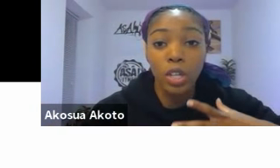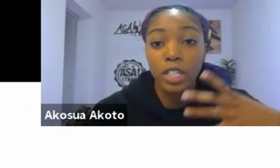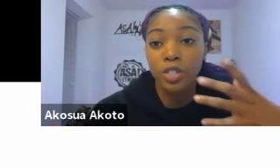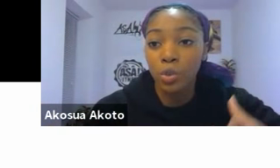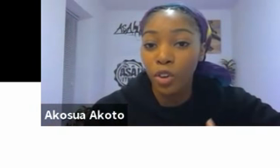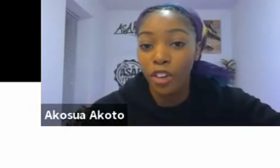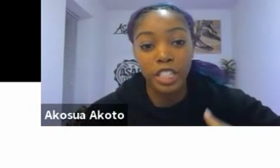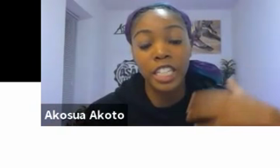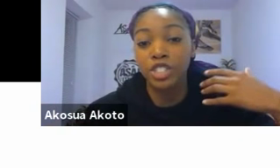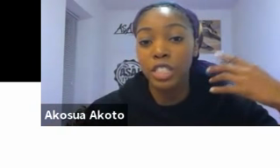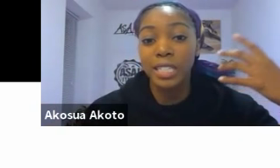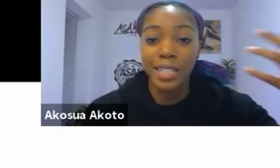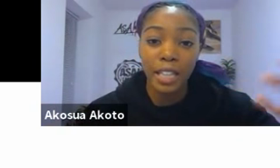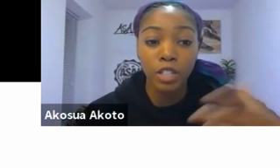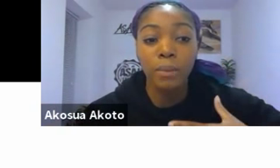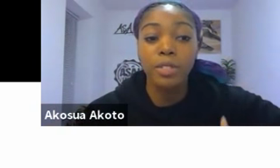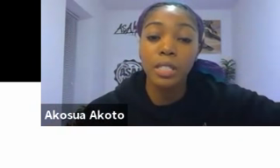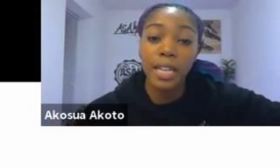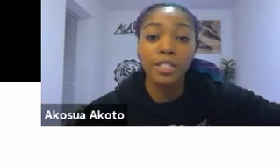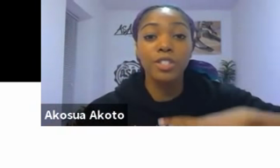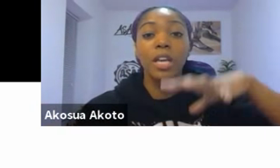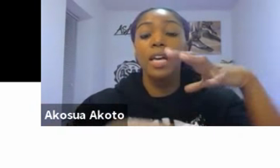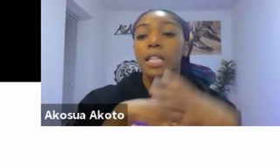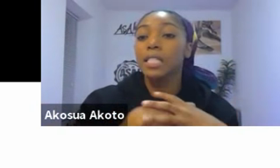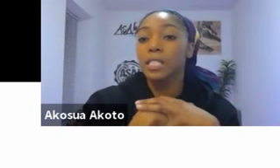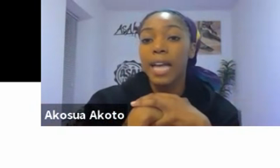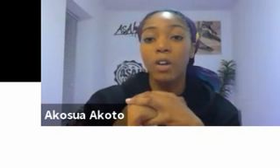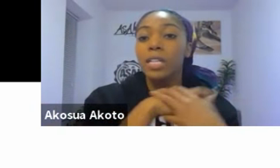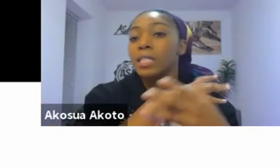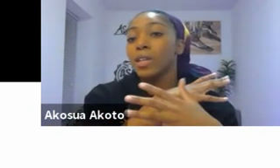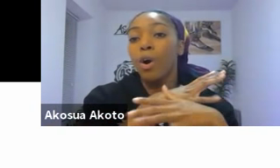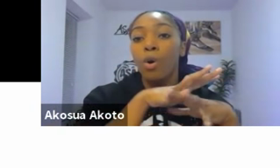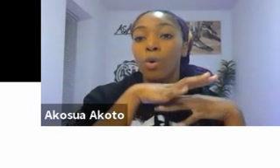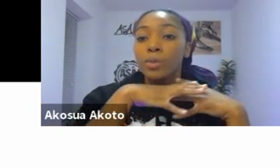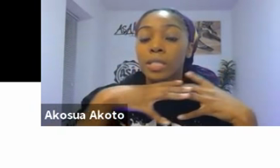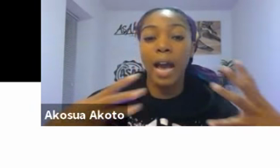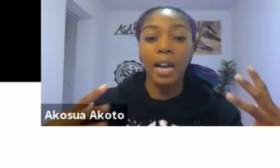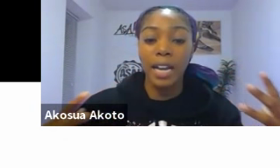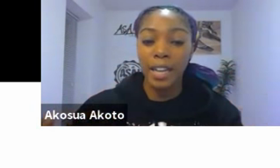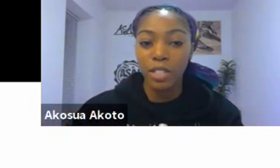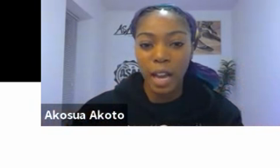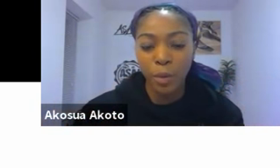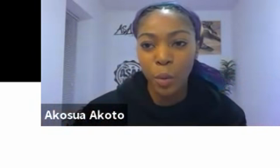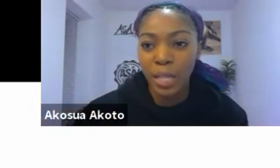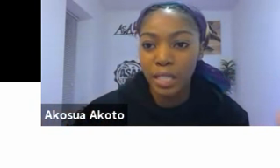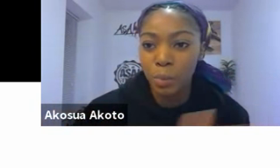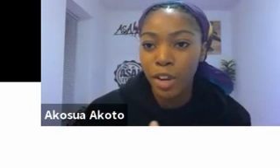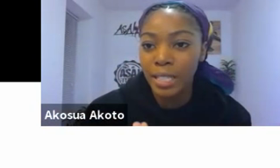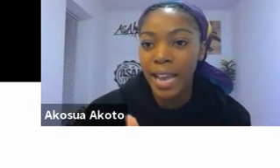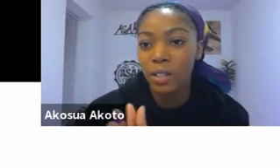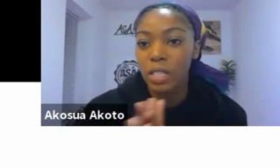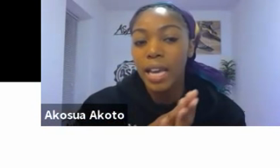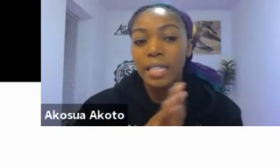based on a story. They didn't just get together, drummers and dancers. This is Zawli is a whole saga. And every time we do one of